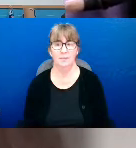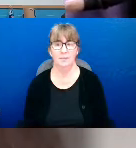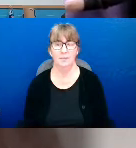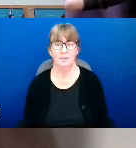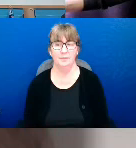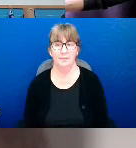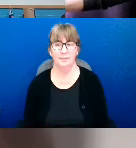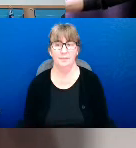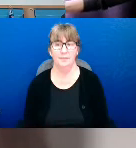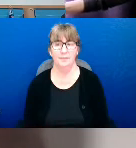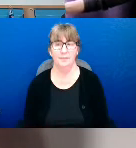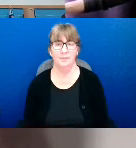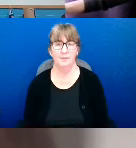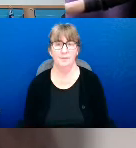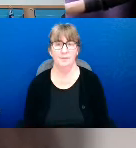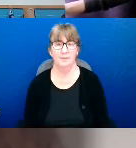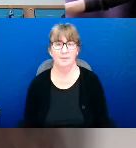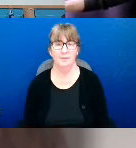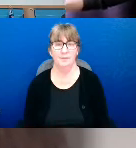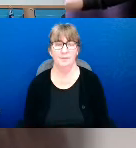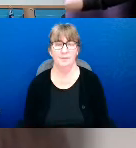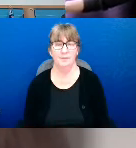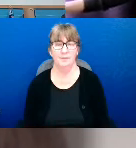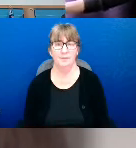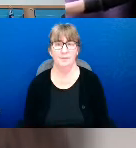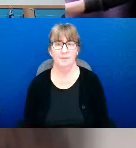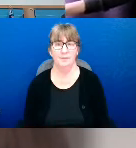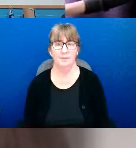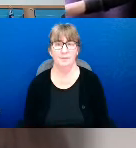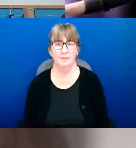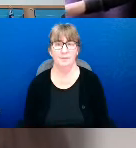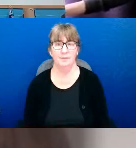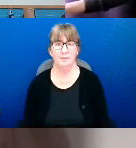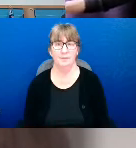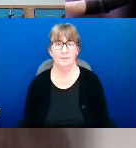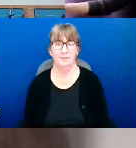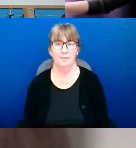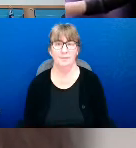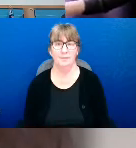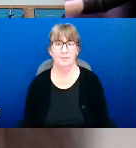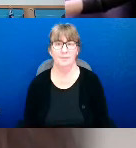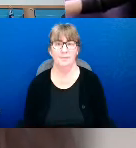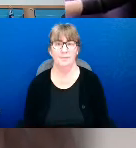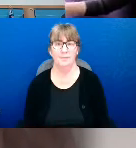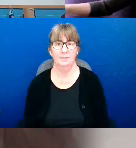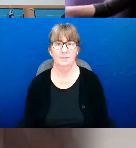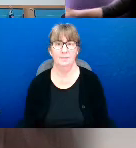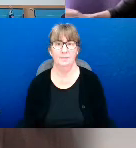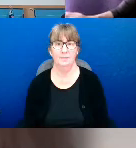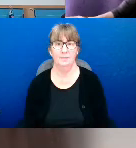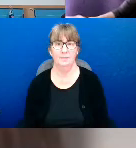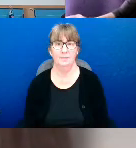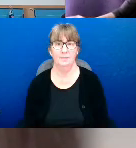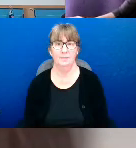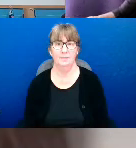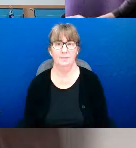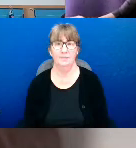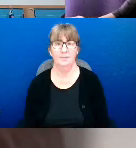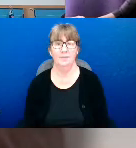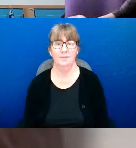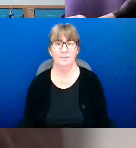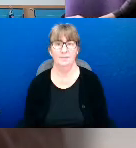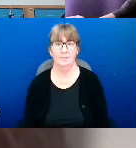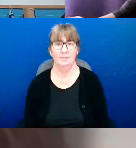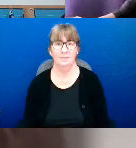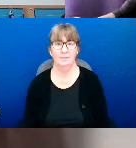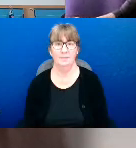some coaching for a while. And as long as he had an organized list of